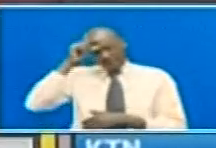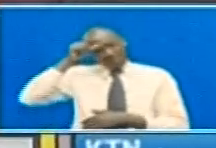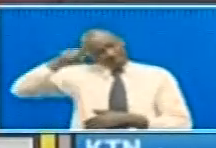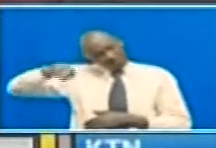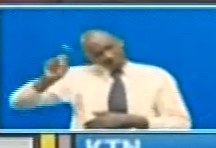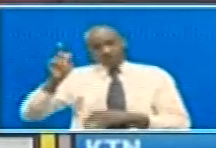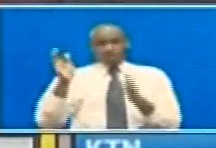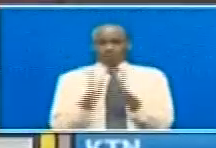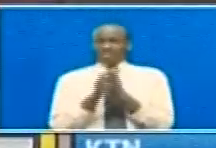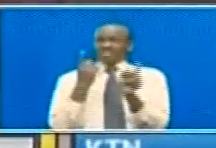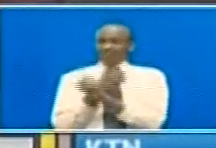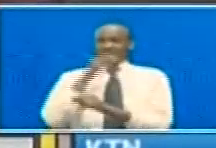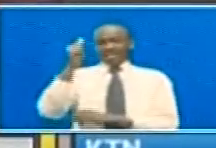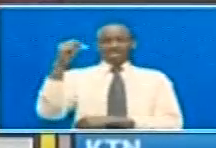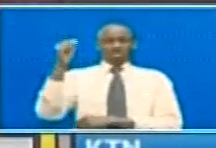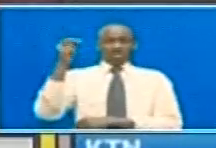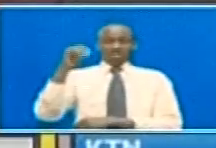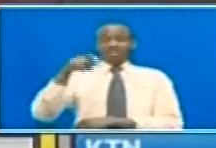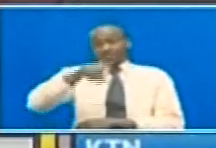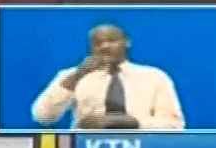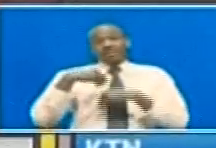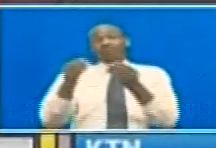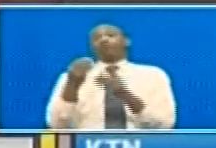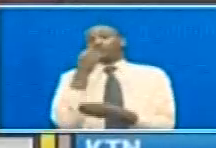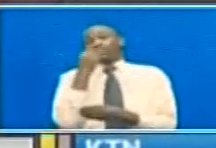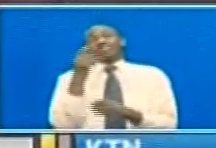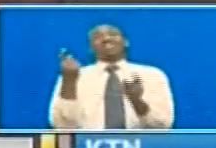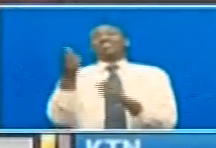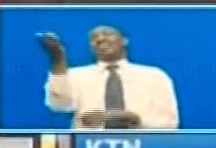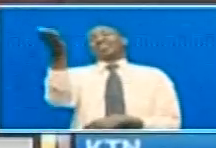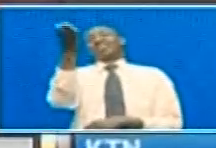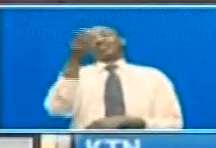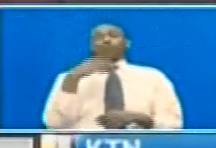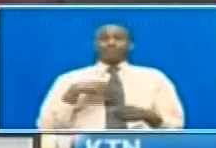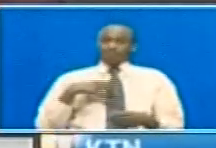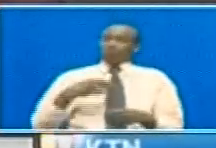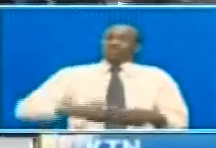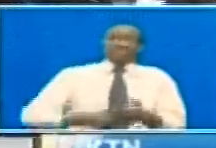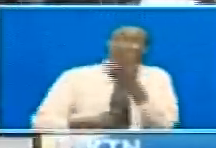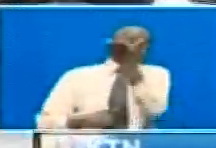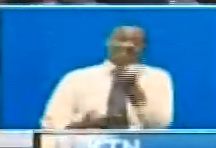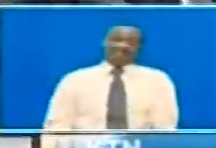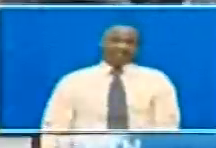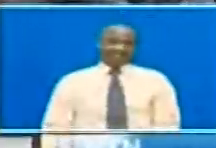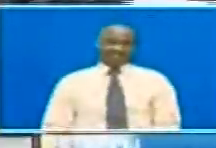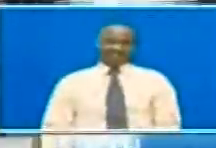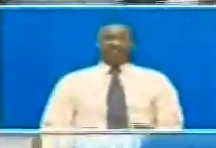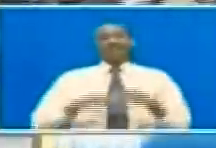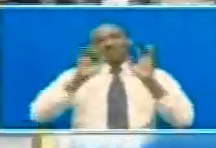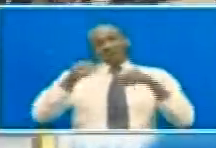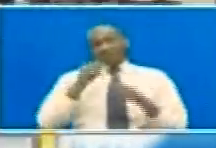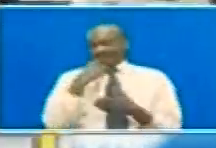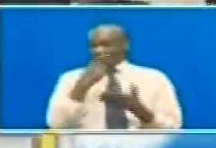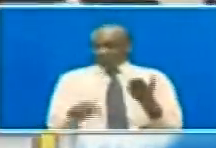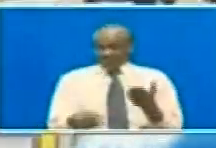and aid agencies distributing food a few kilometers away, that people are starving. Farmers fear as things